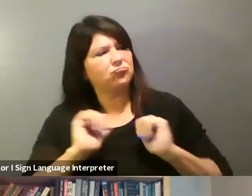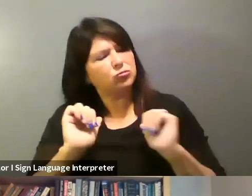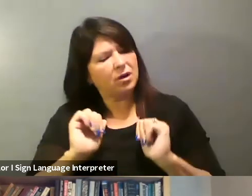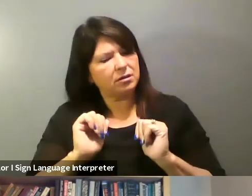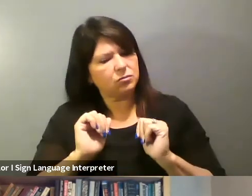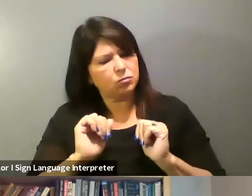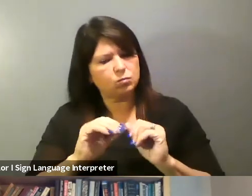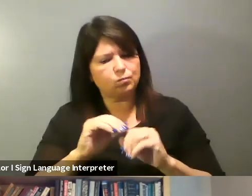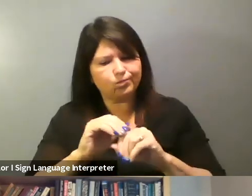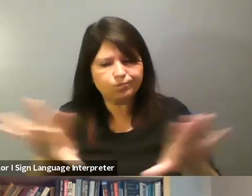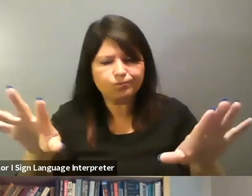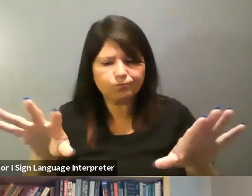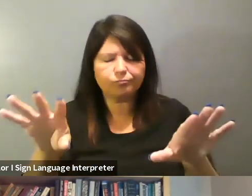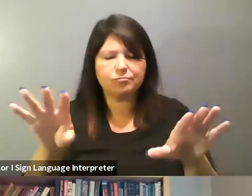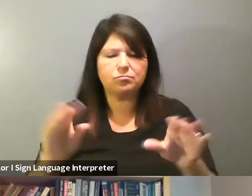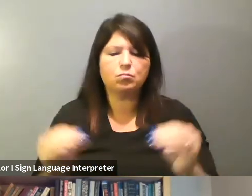I just don't know exactly